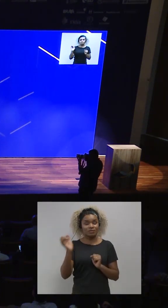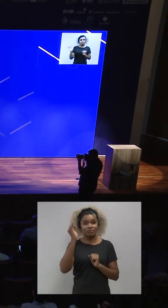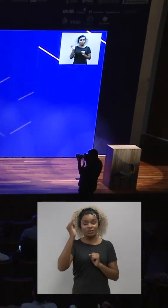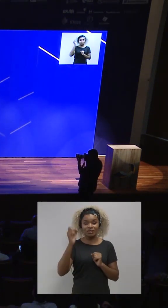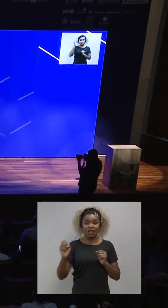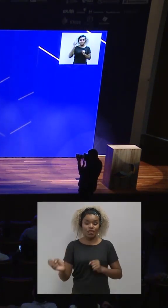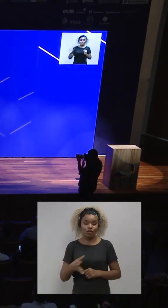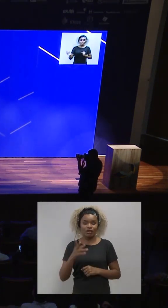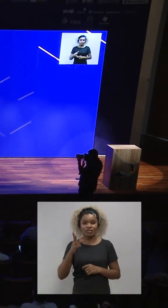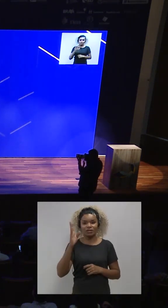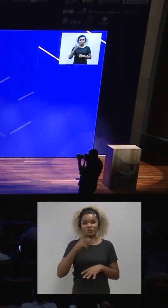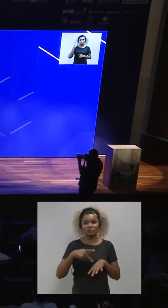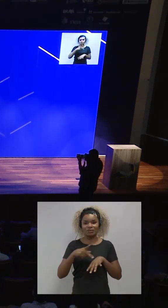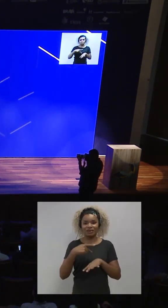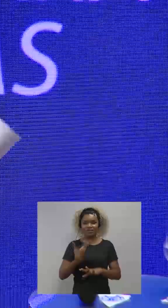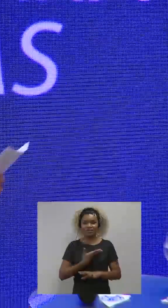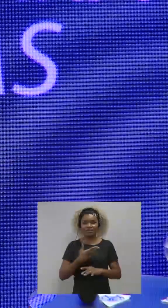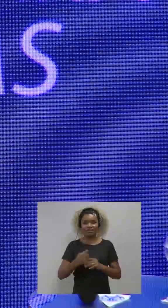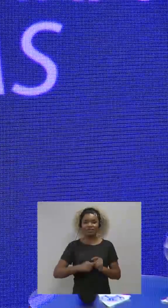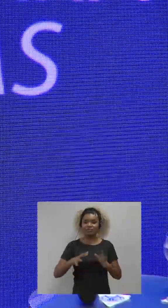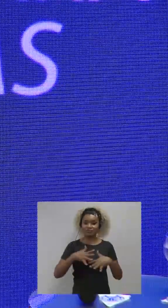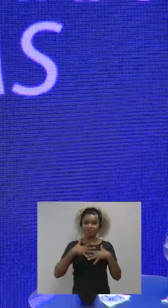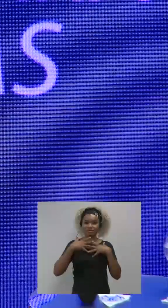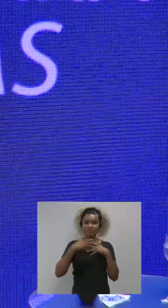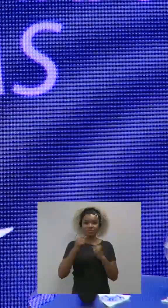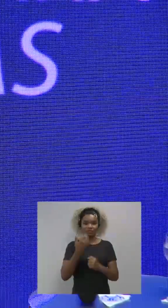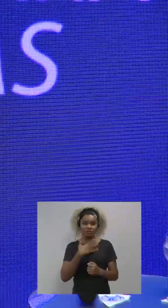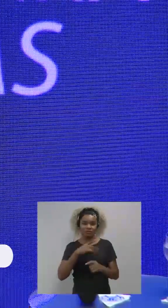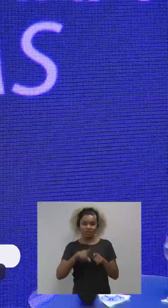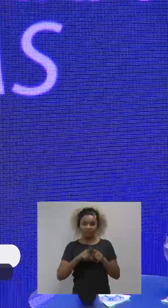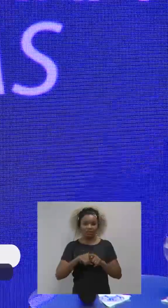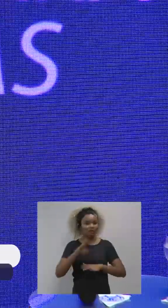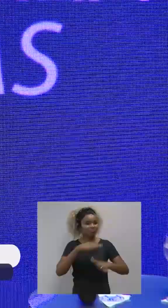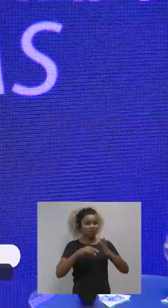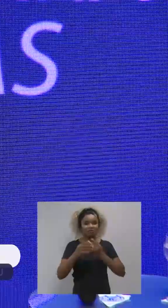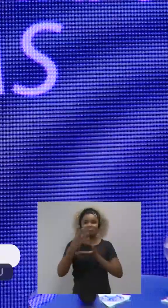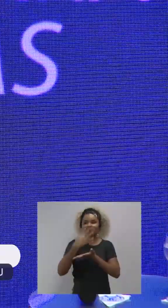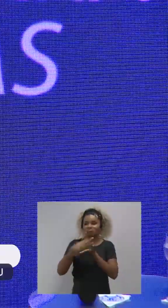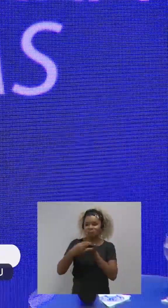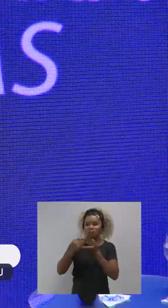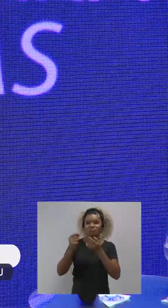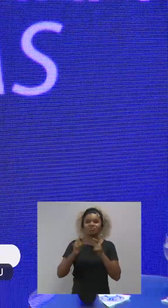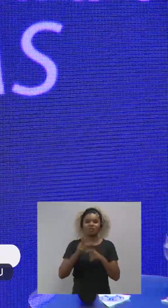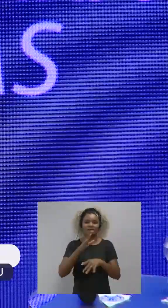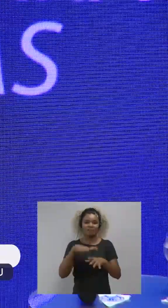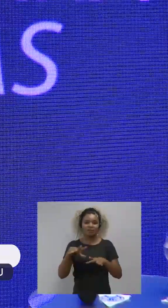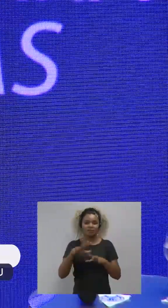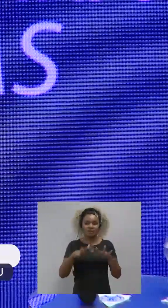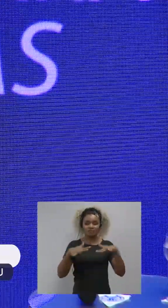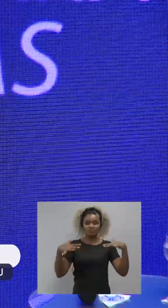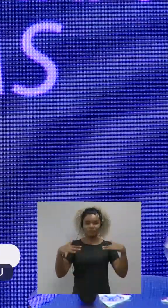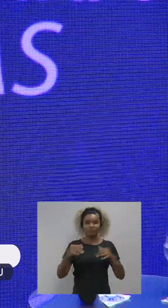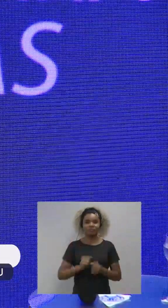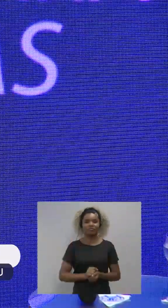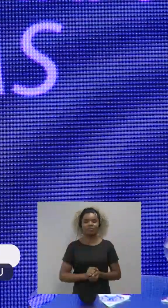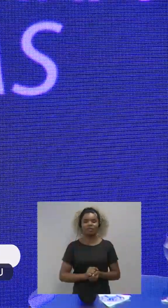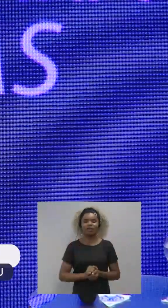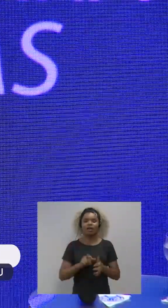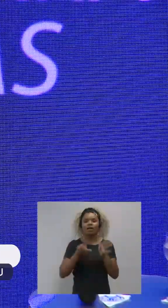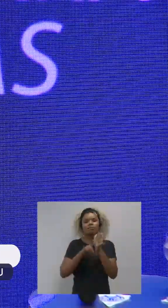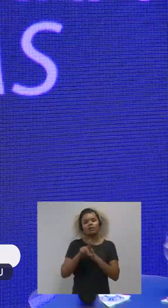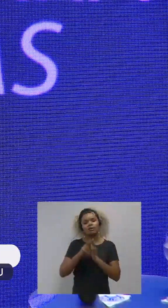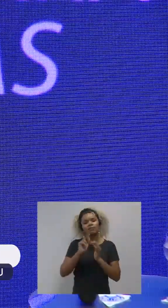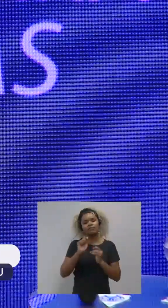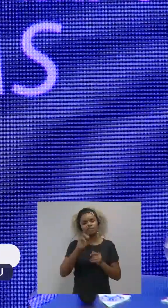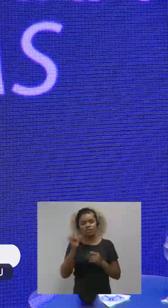icon of innovation in our country. She's an inspiration to me and I believe to a lot of people here in